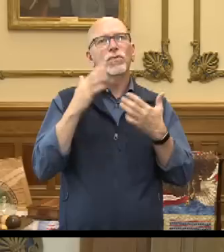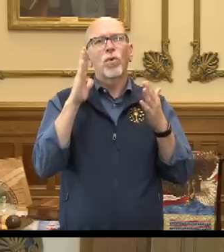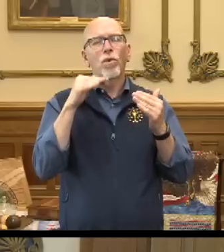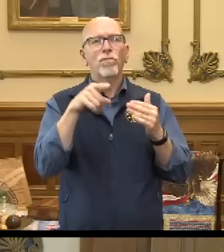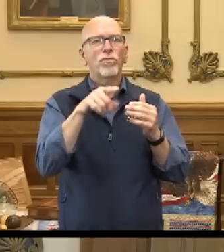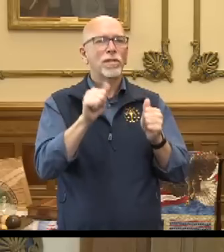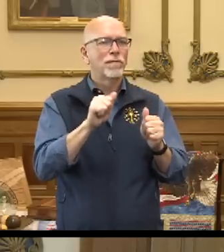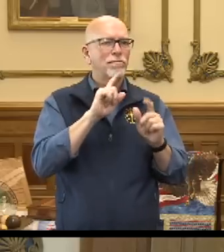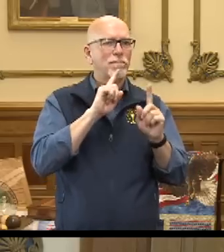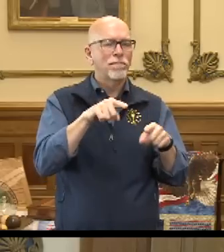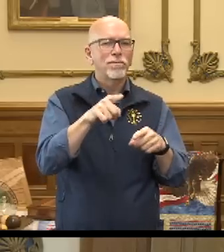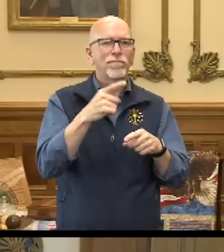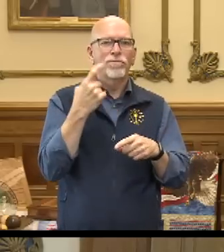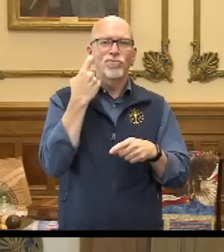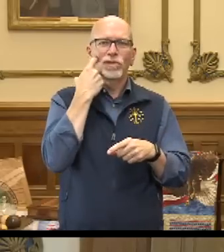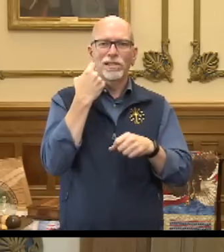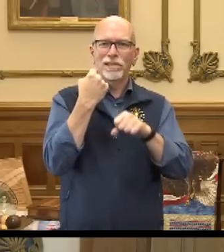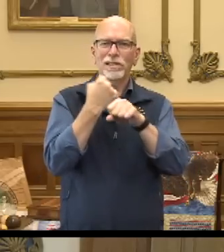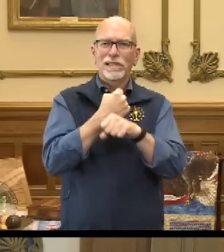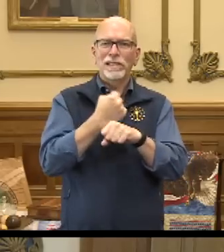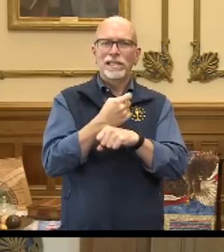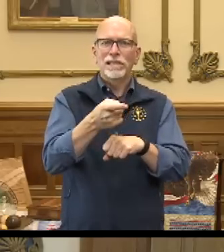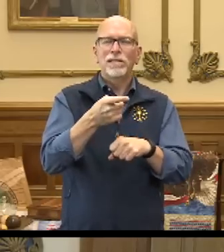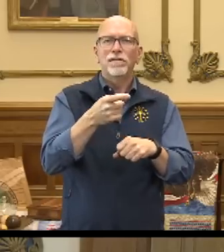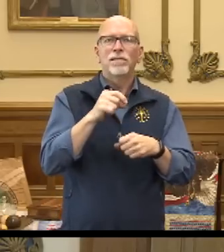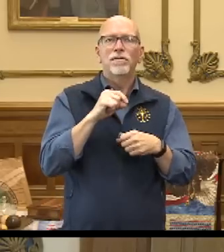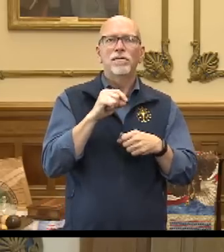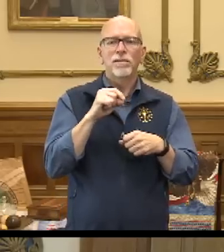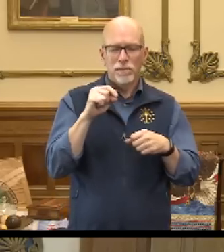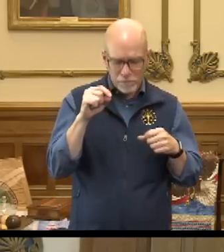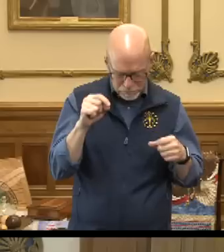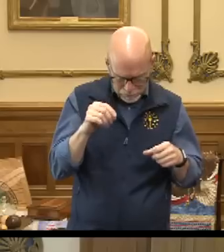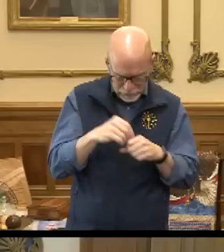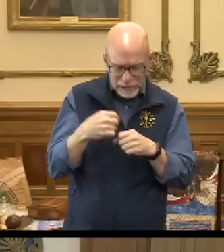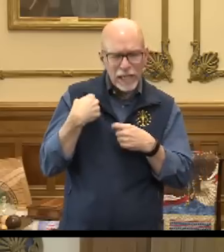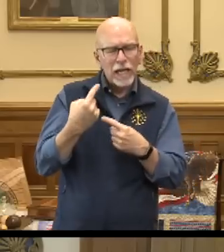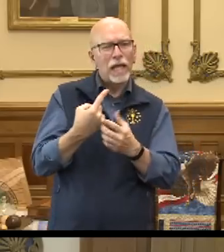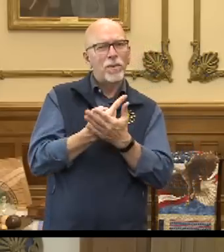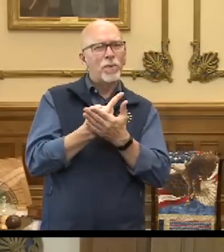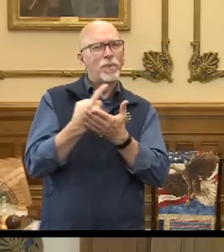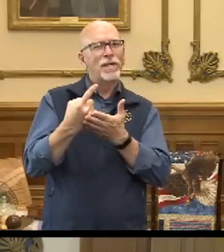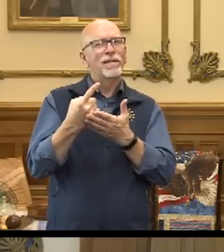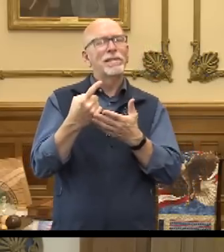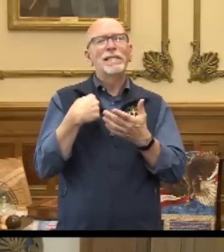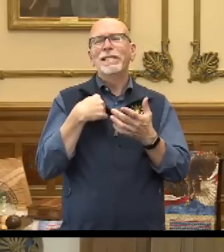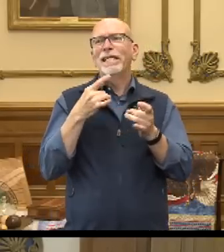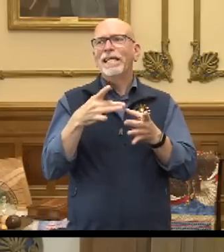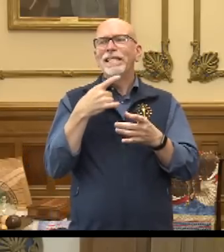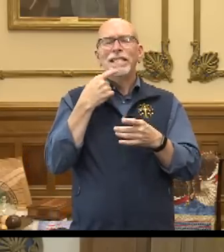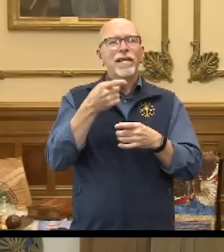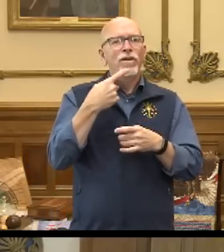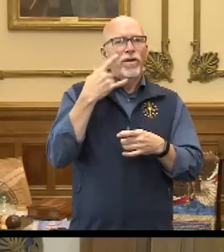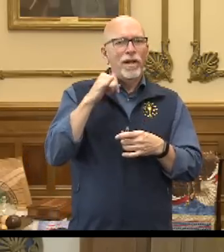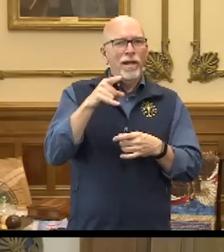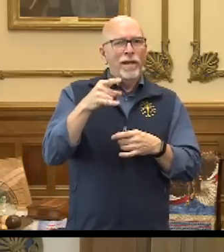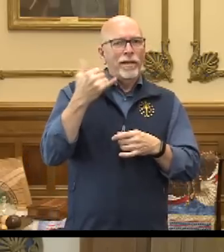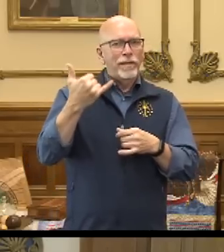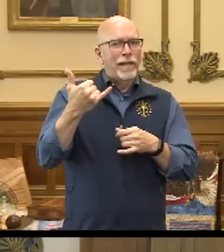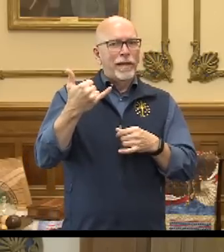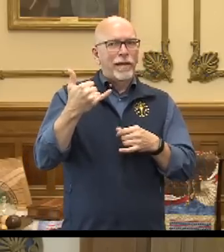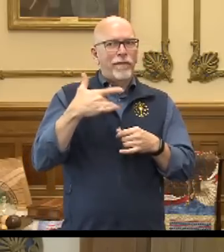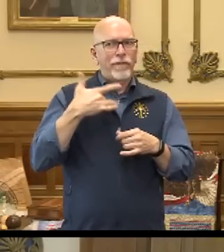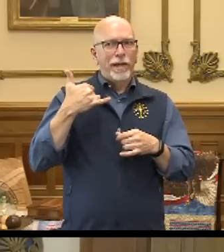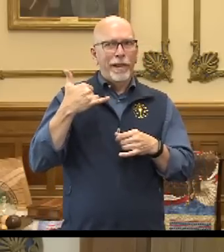could address the recent statistics, which in the past week, I hate to say it, looks like they're actually going in the